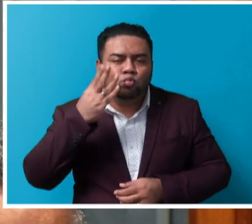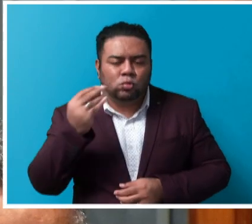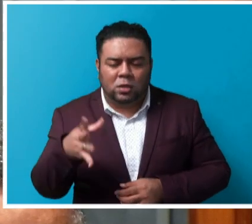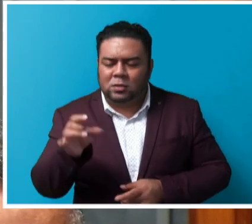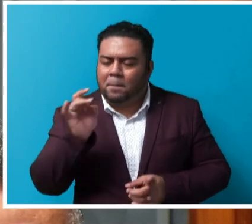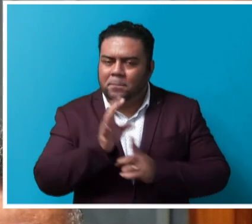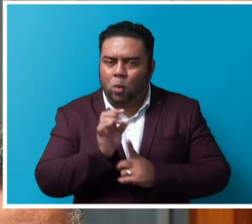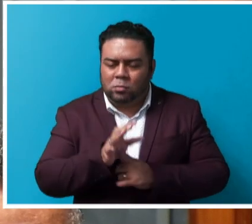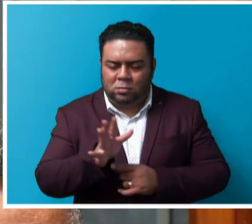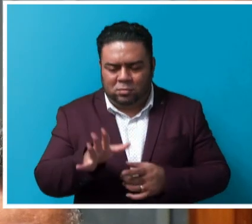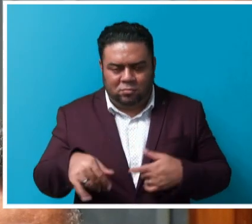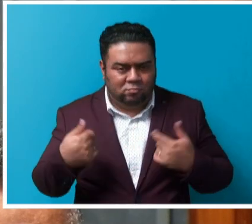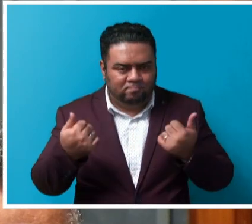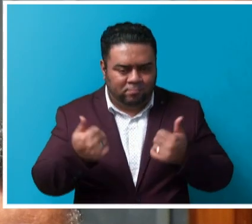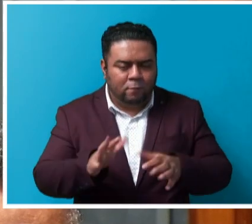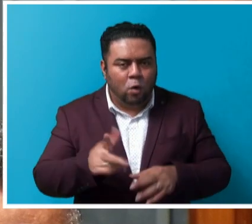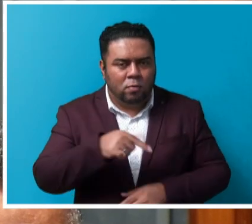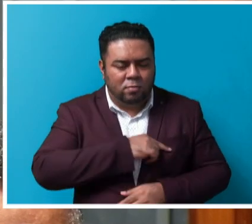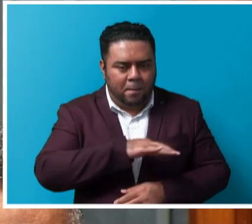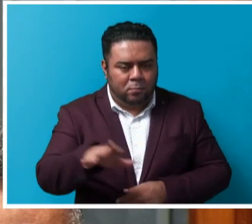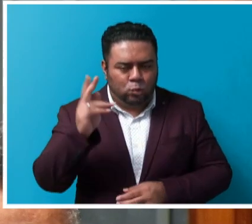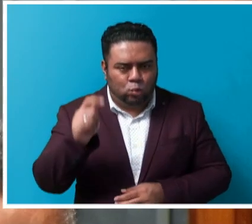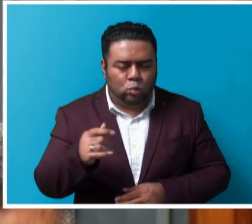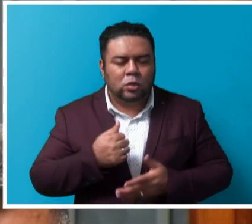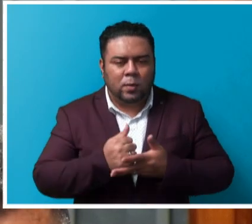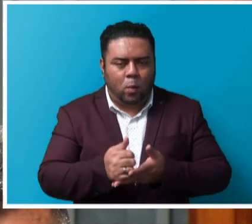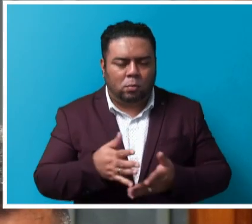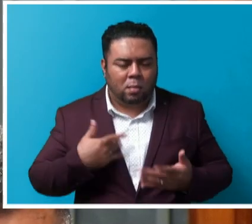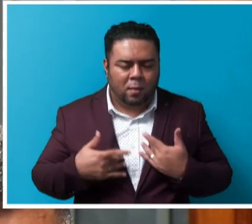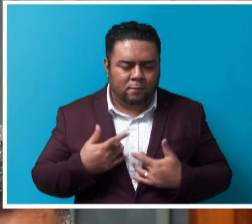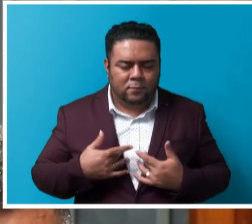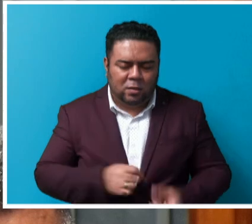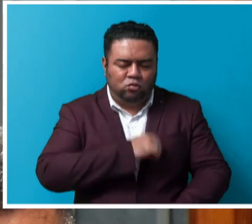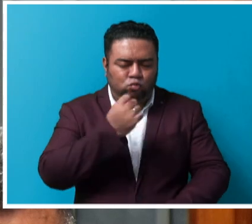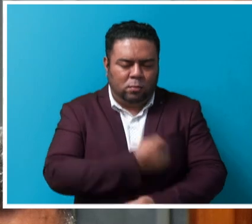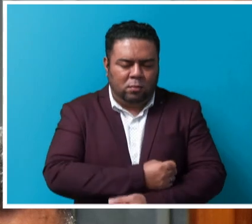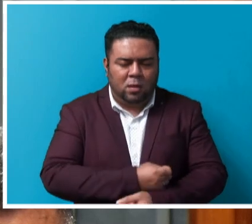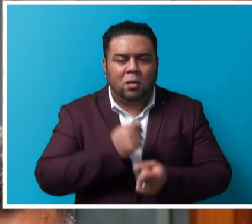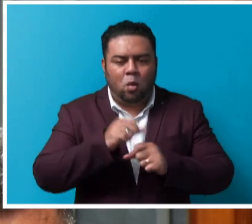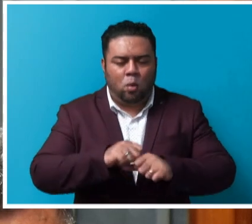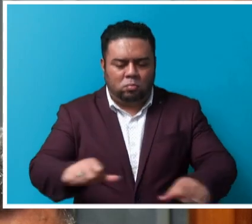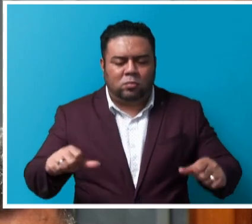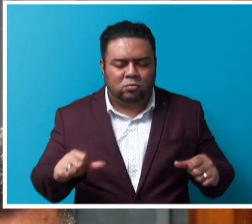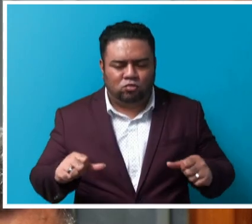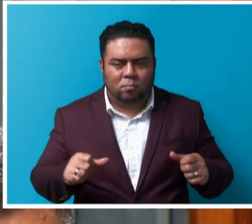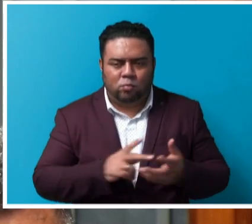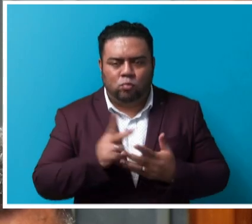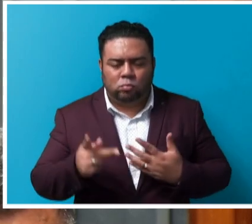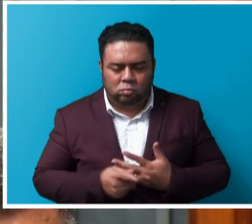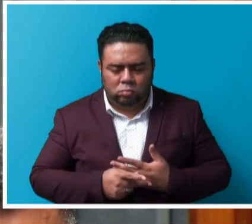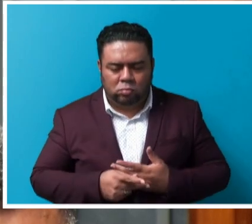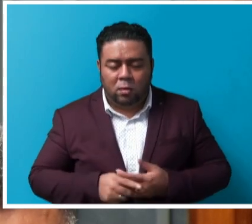critical economic driver, supporting livelihoods and strengthening our agricultural sector.